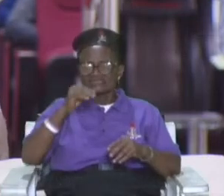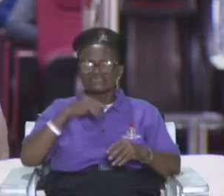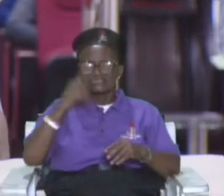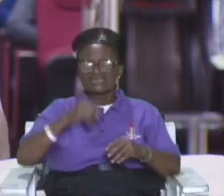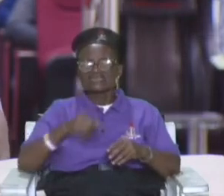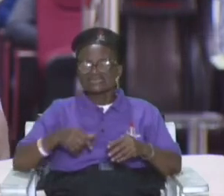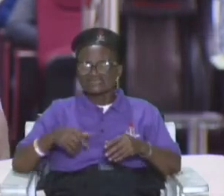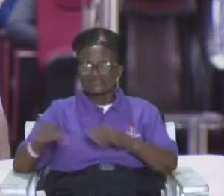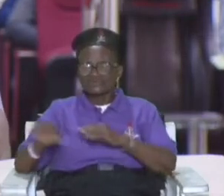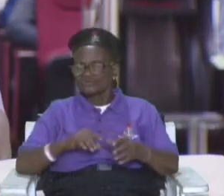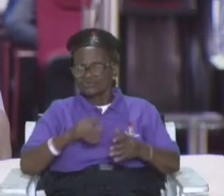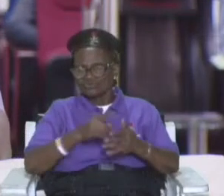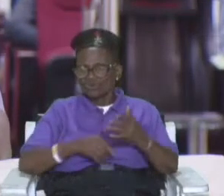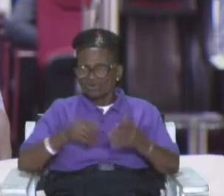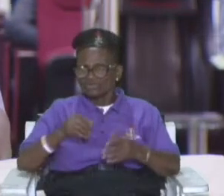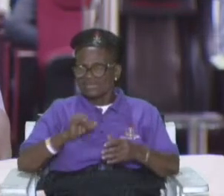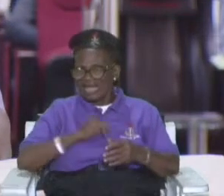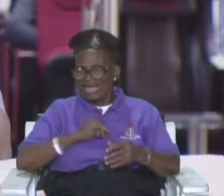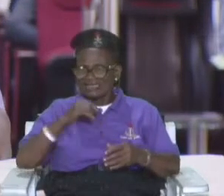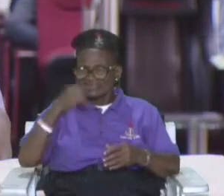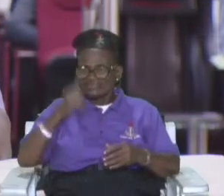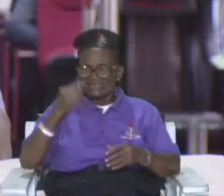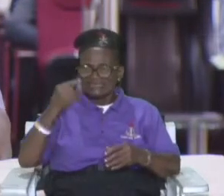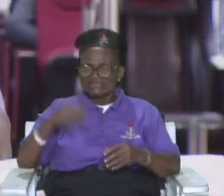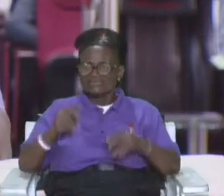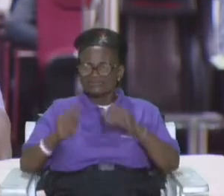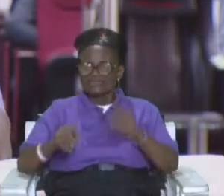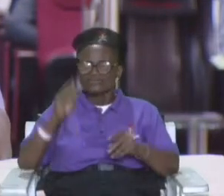they will have leftover.